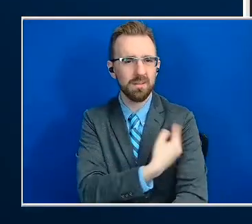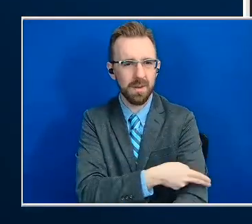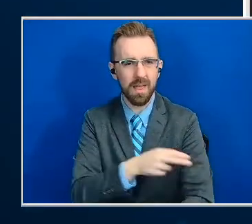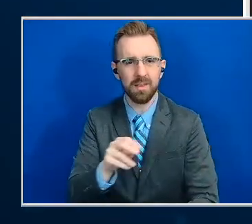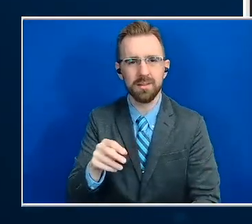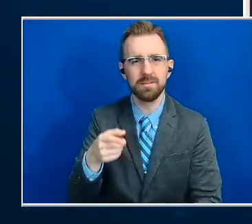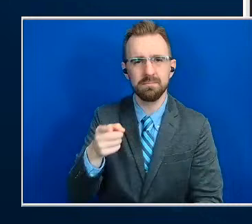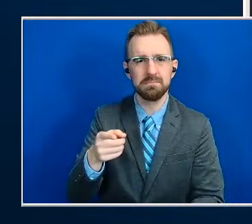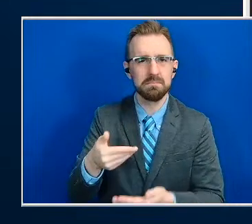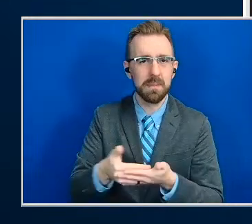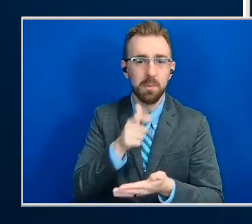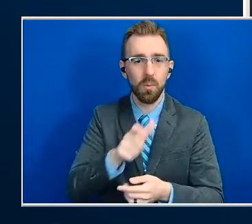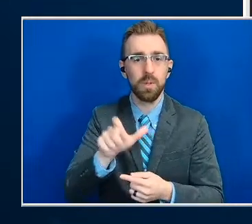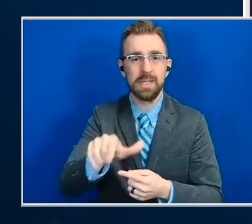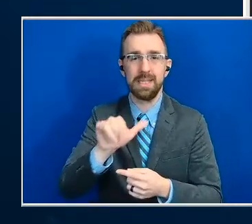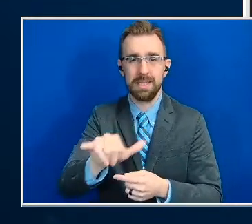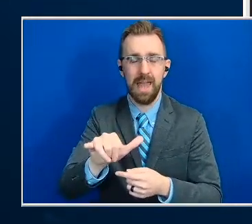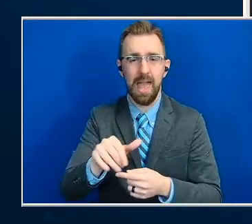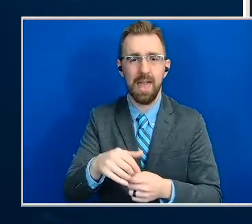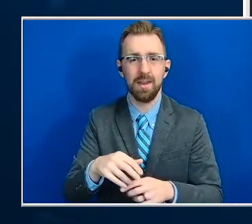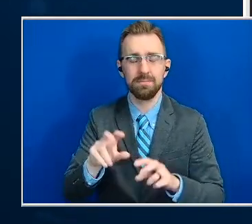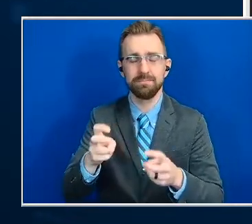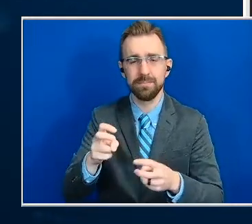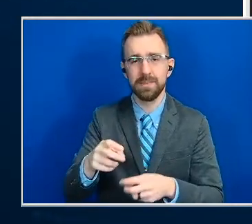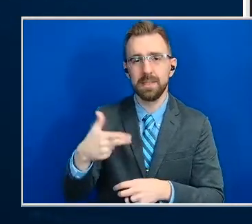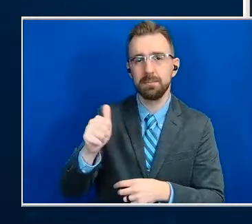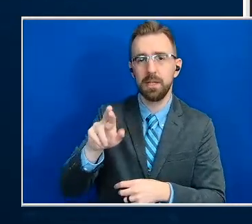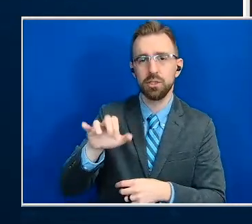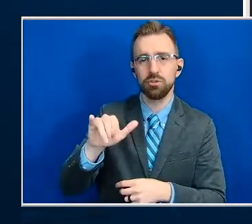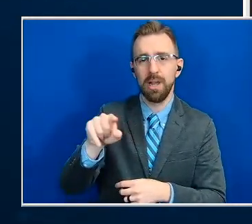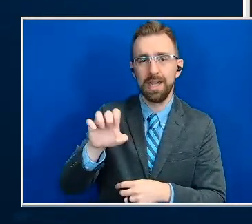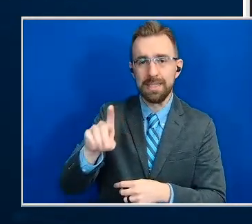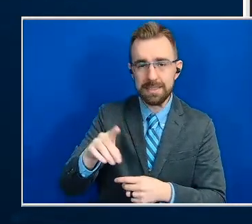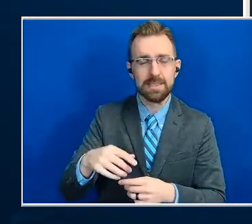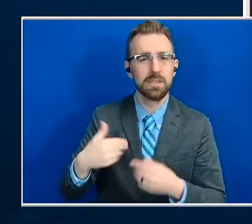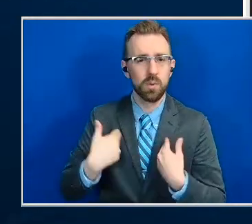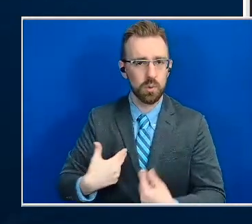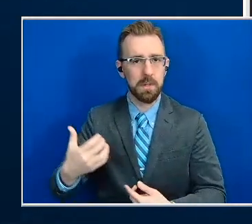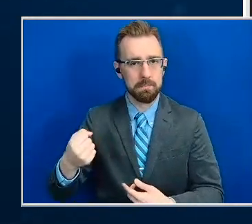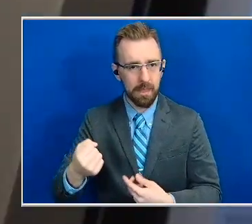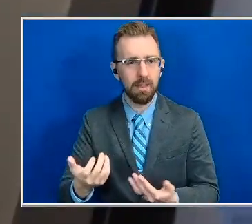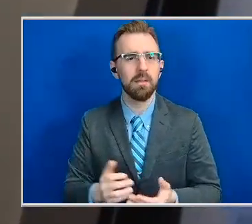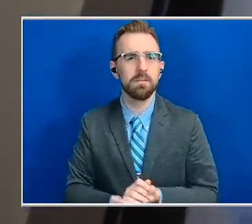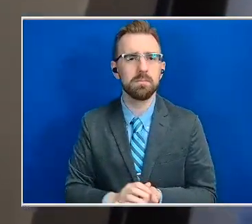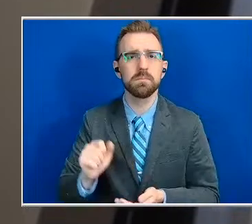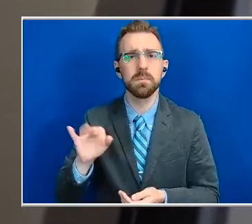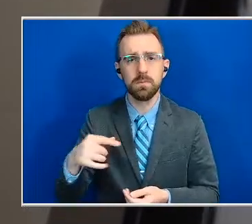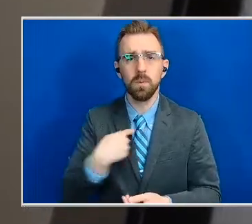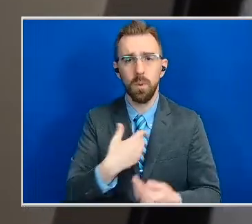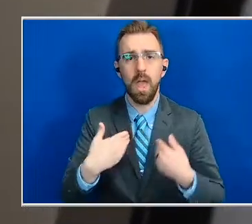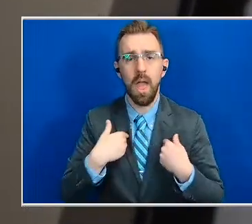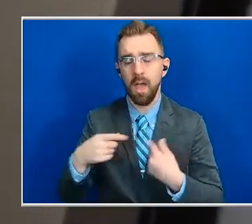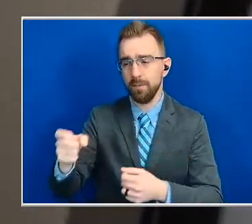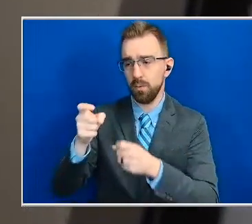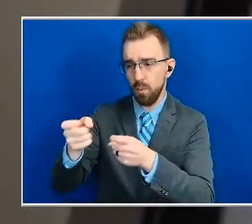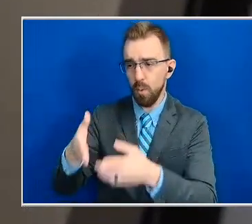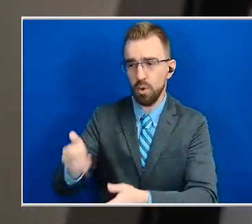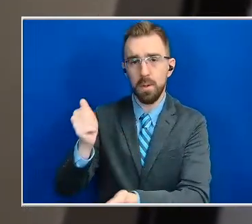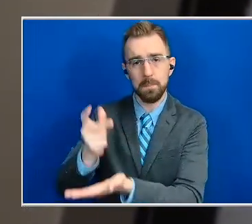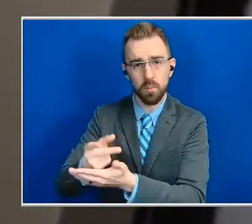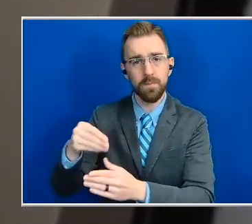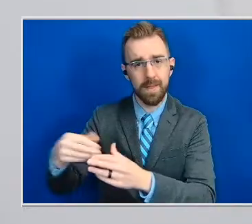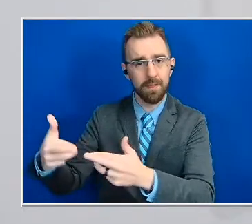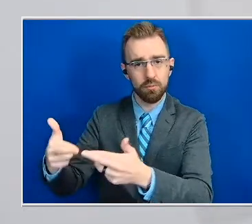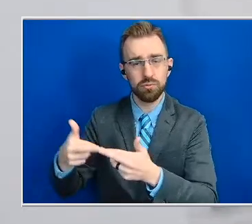that pasteurized human milk. And if we have an approved donor that's in our region, we can accept